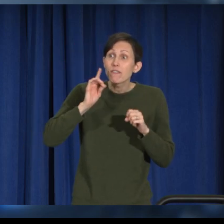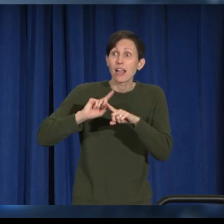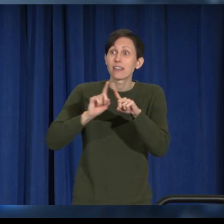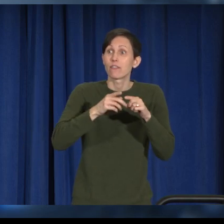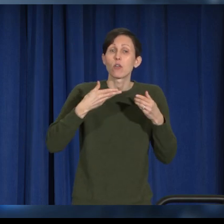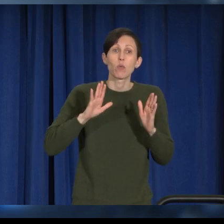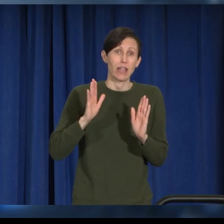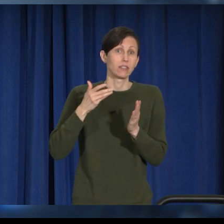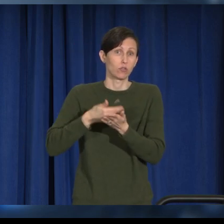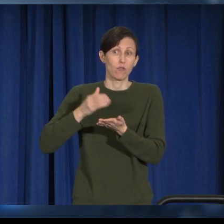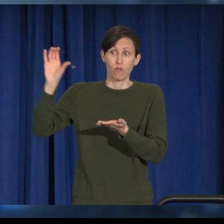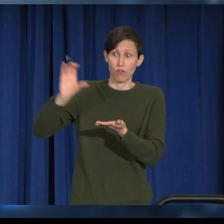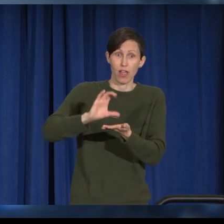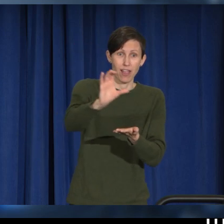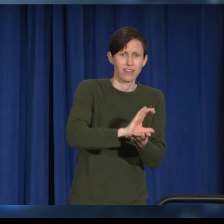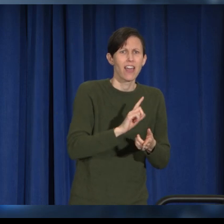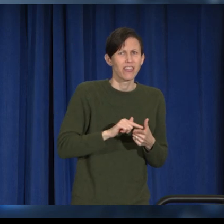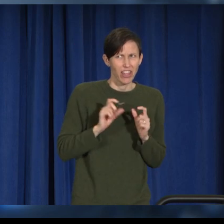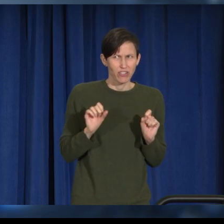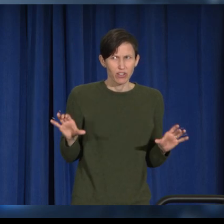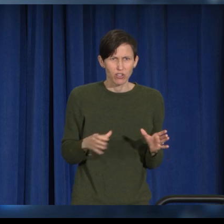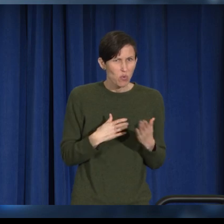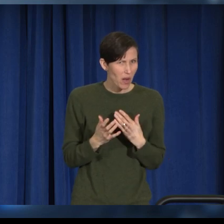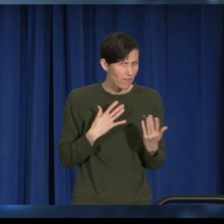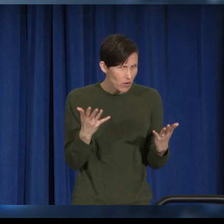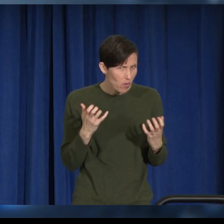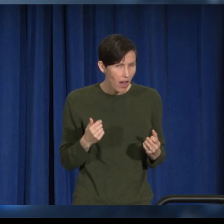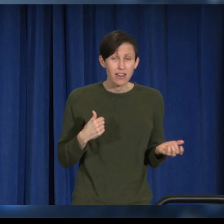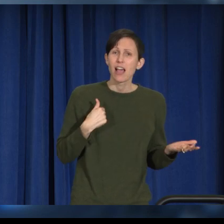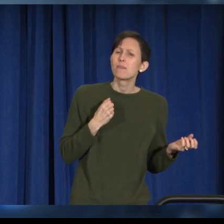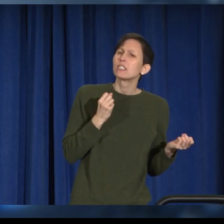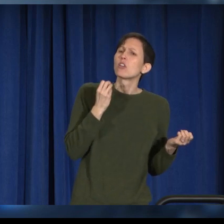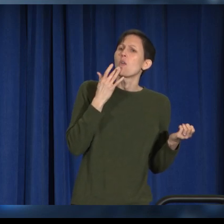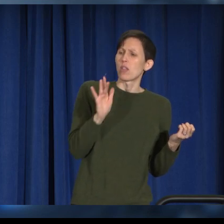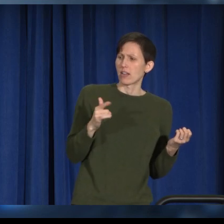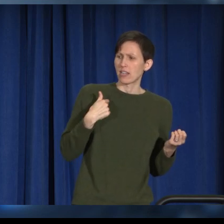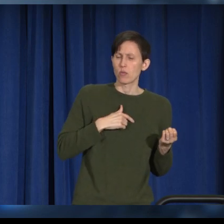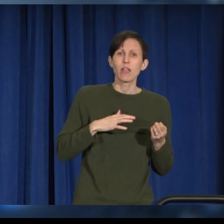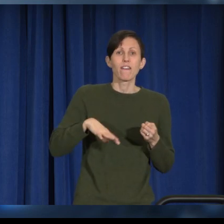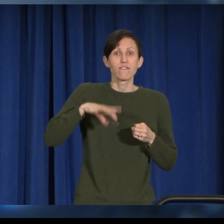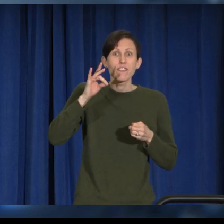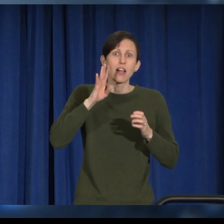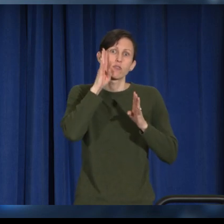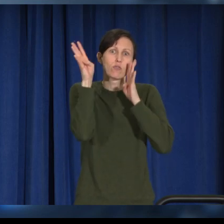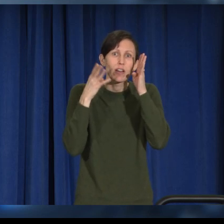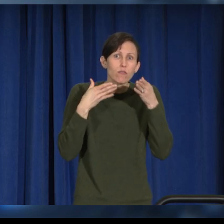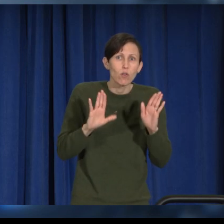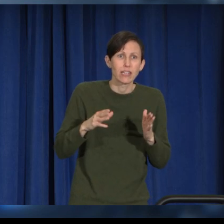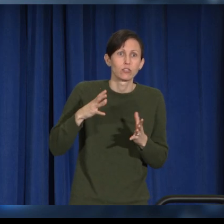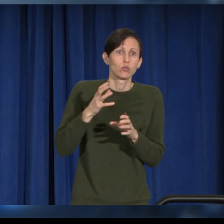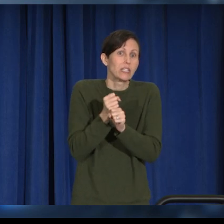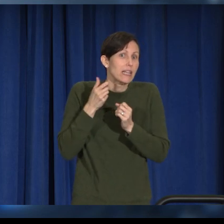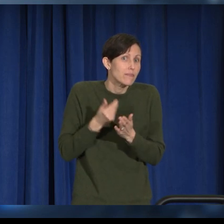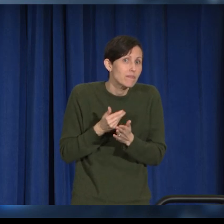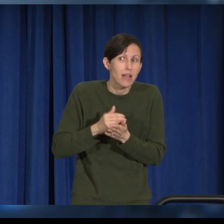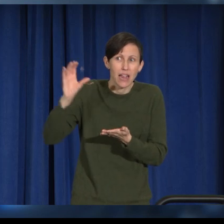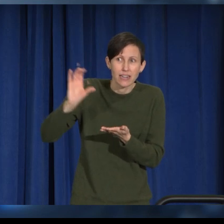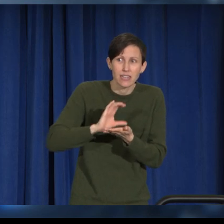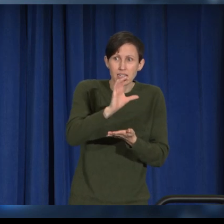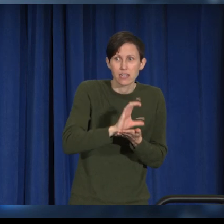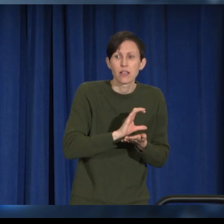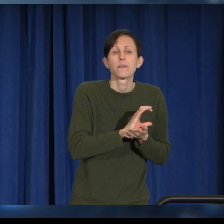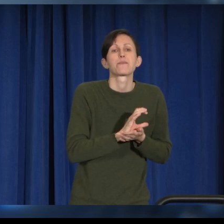can largely do what you want. And I've been very lucky in that regard. We've found creative ways to fund things and be able to stick with our